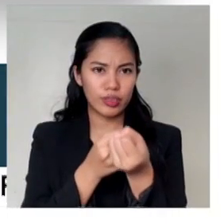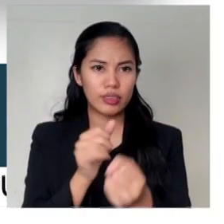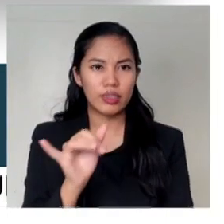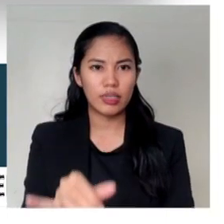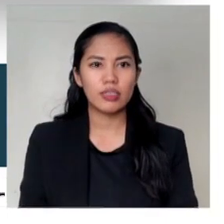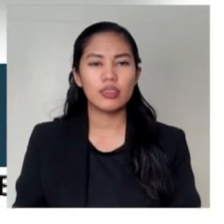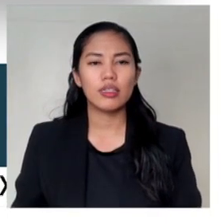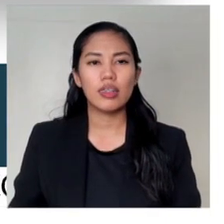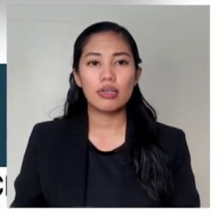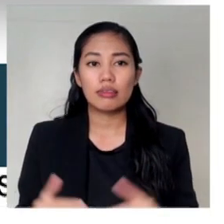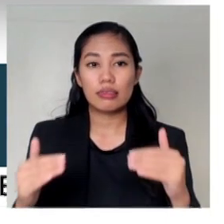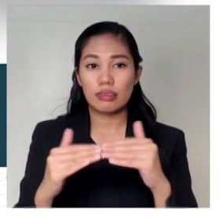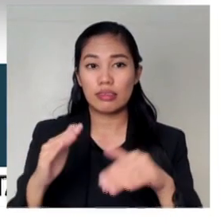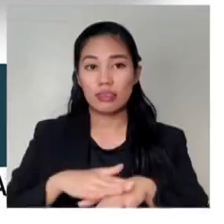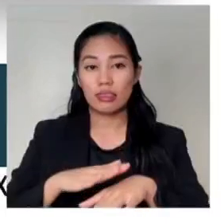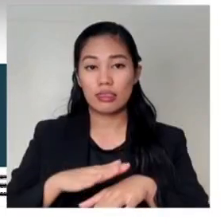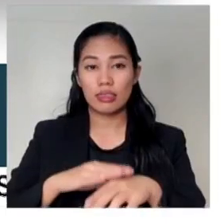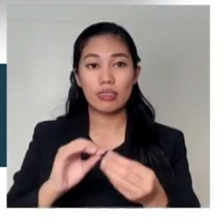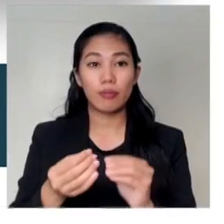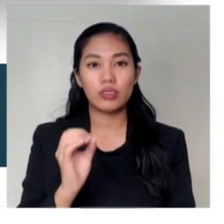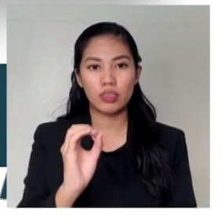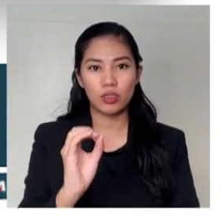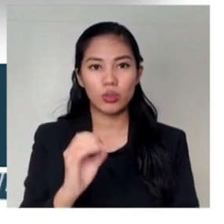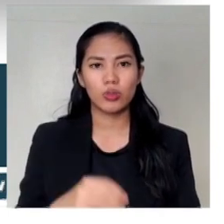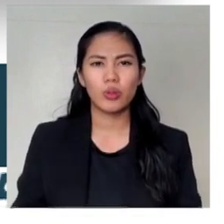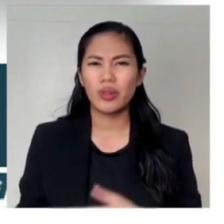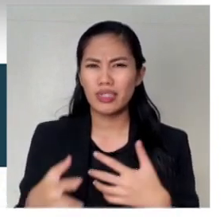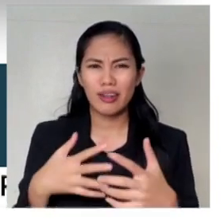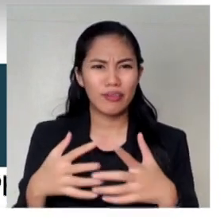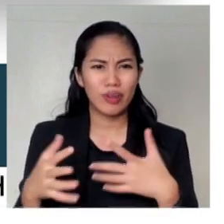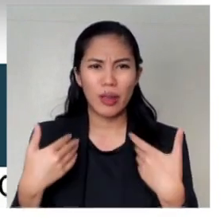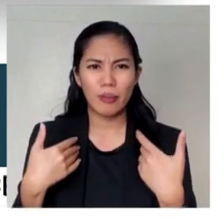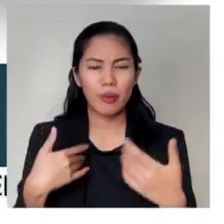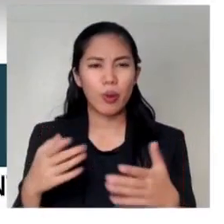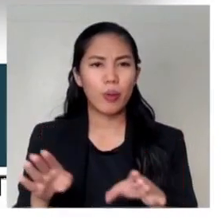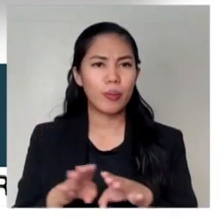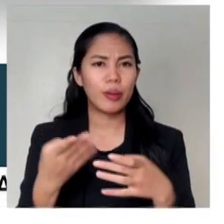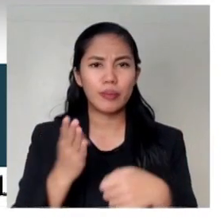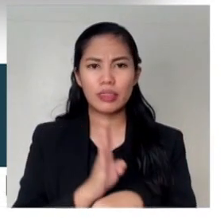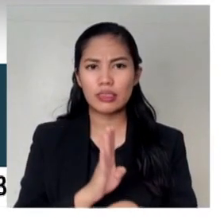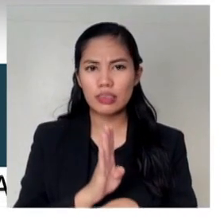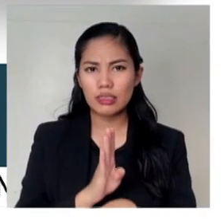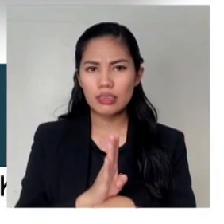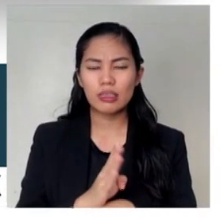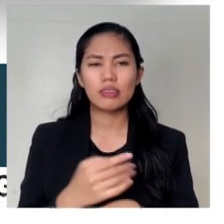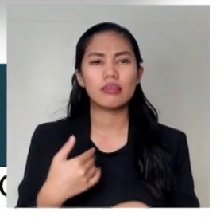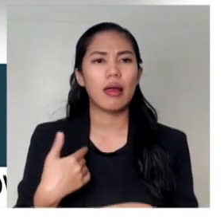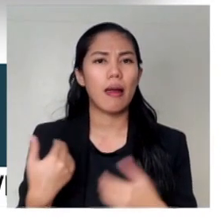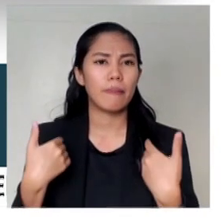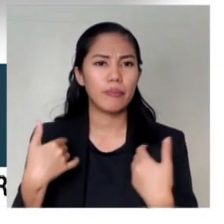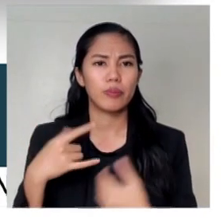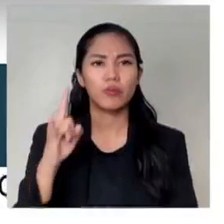economy, may mga rallies dyan, hindi naman tumataas yung level